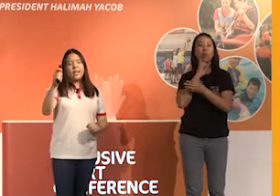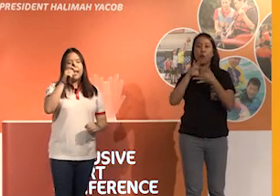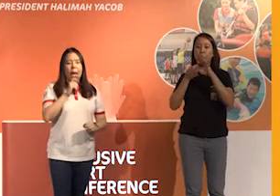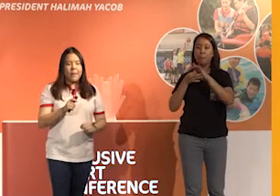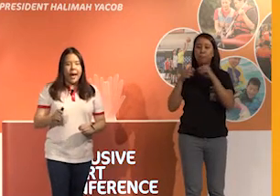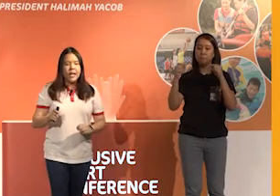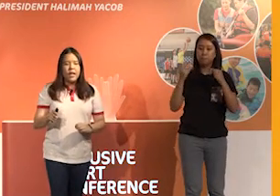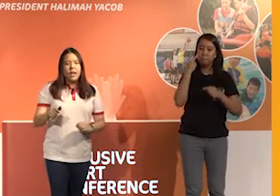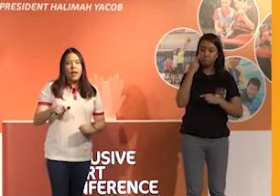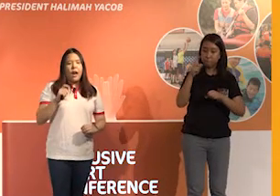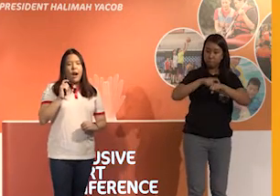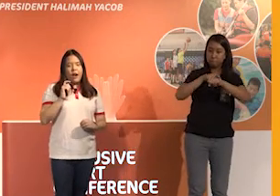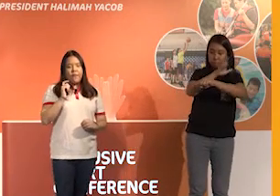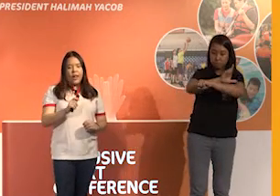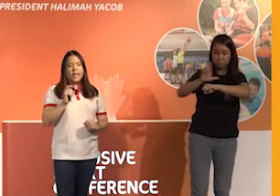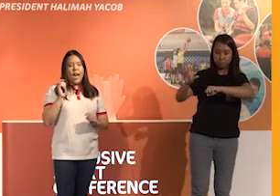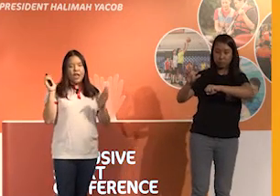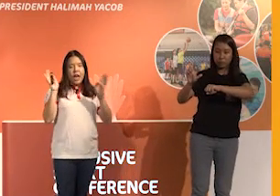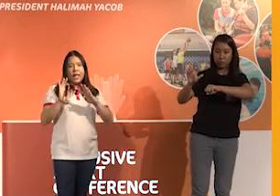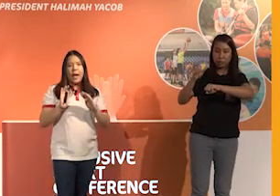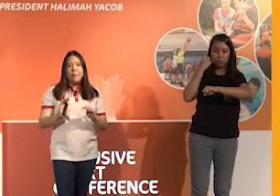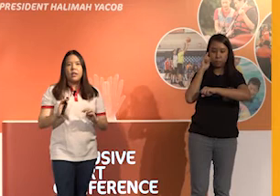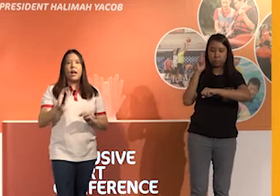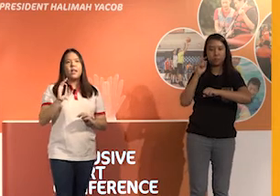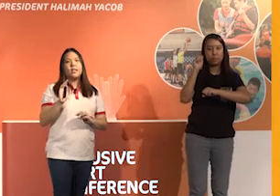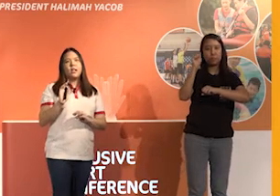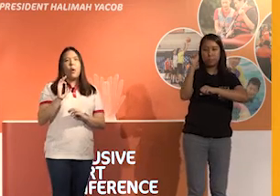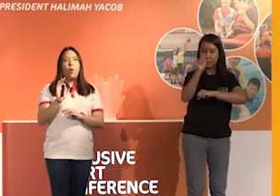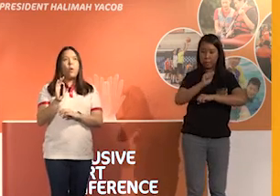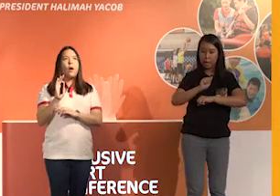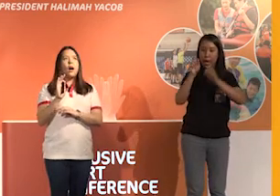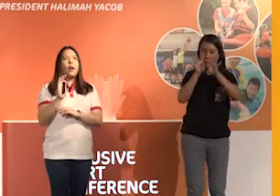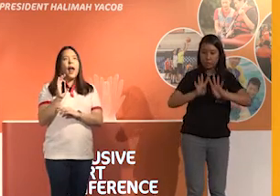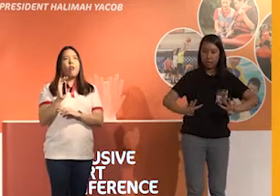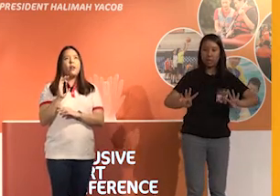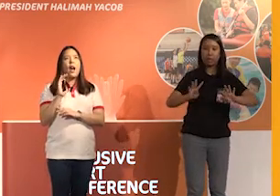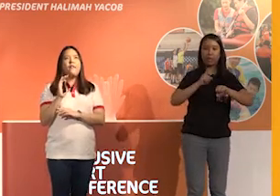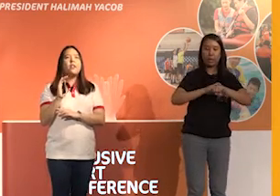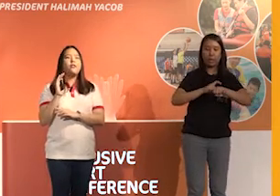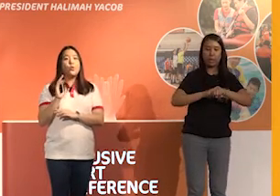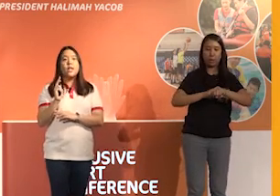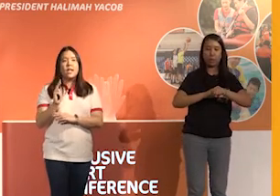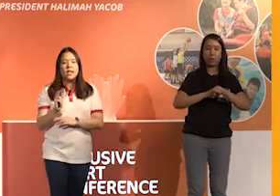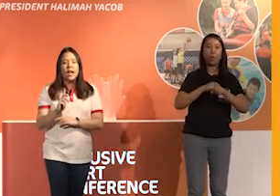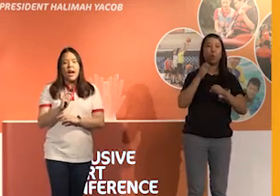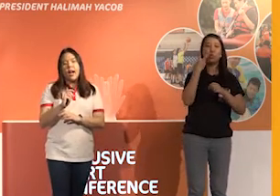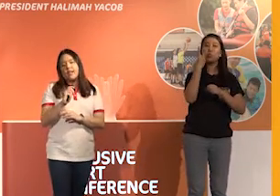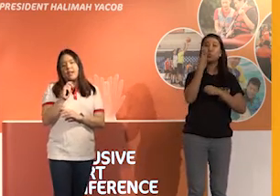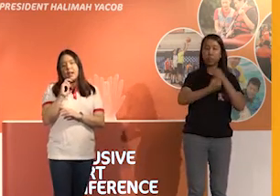So you can see the timeline. For the Asia game, it is held every 2